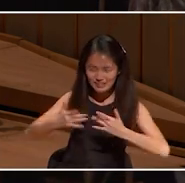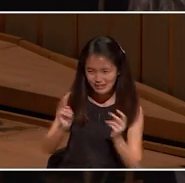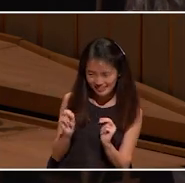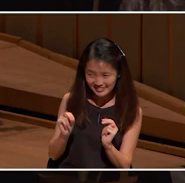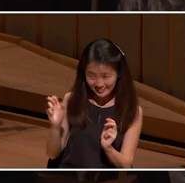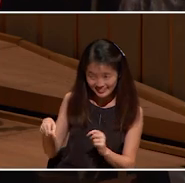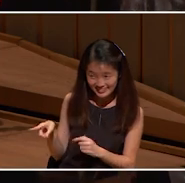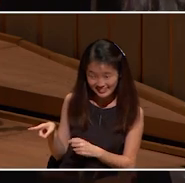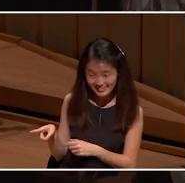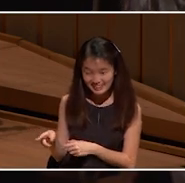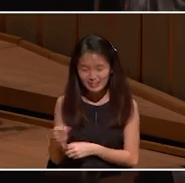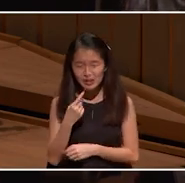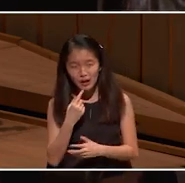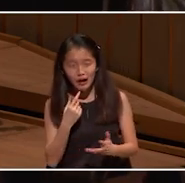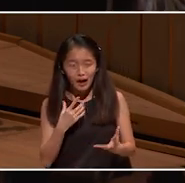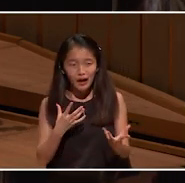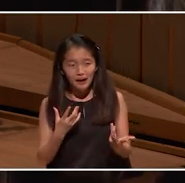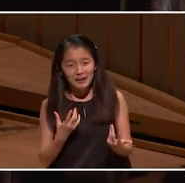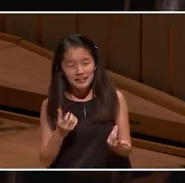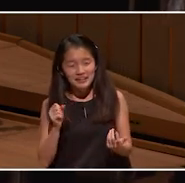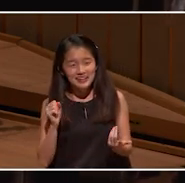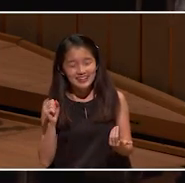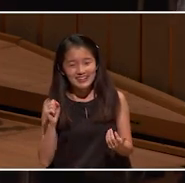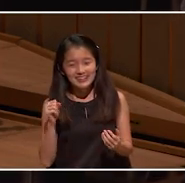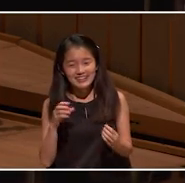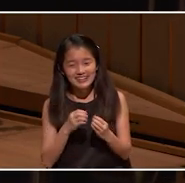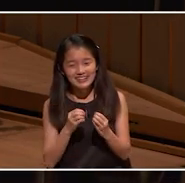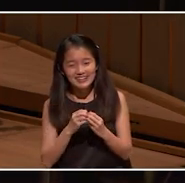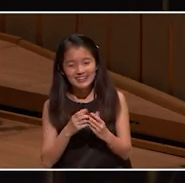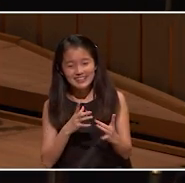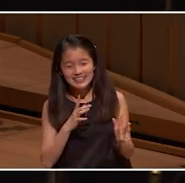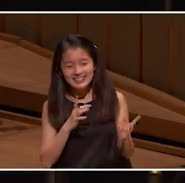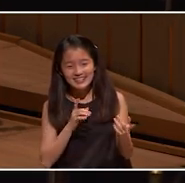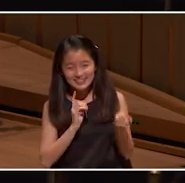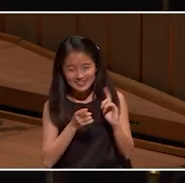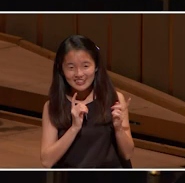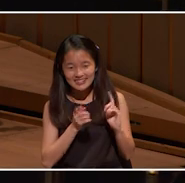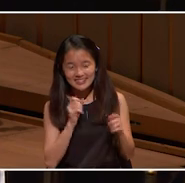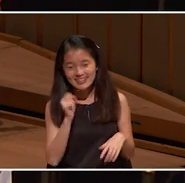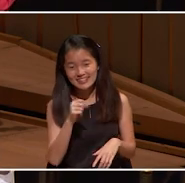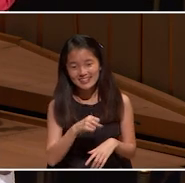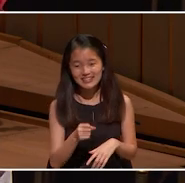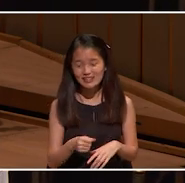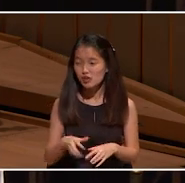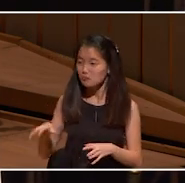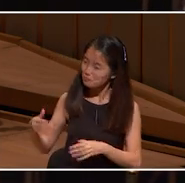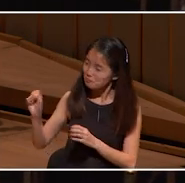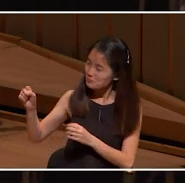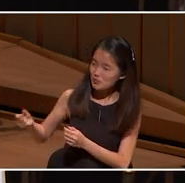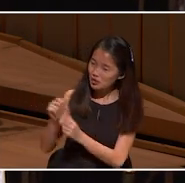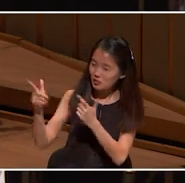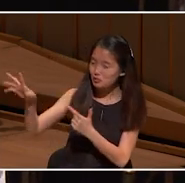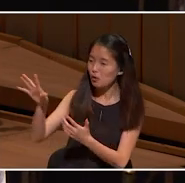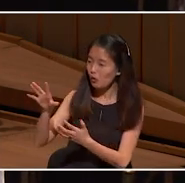well. More about the talking, but yeah. Okay. A lot of your pieces I've read, I'm very familiar, is about